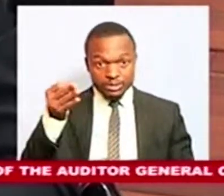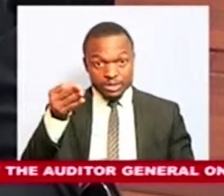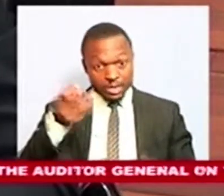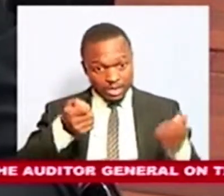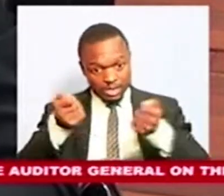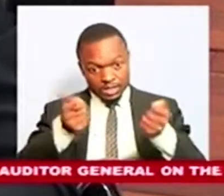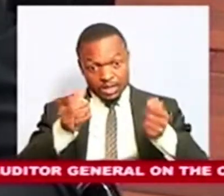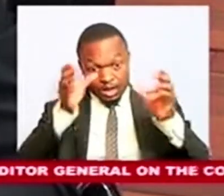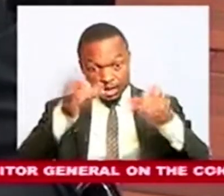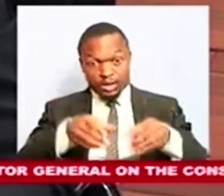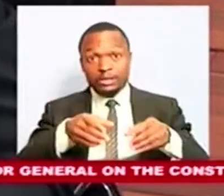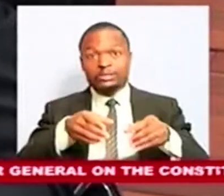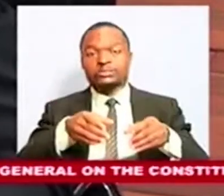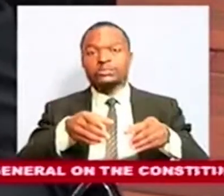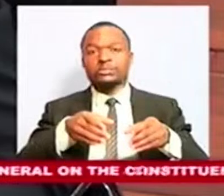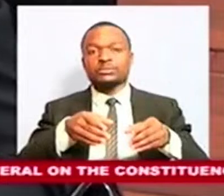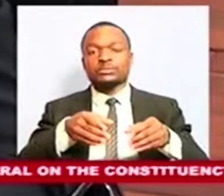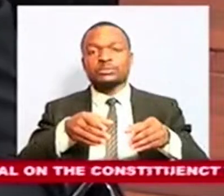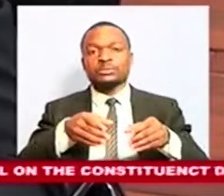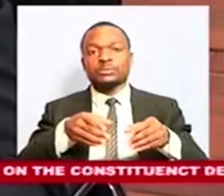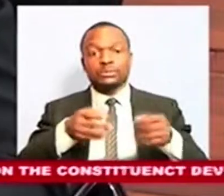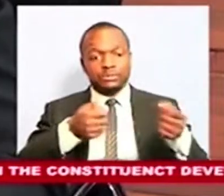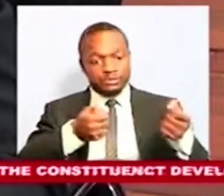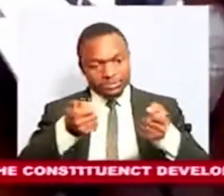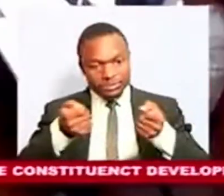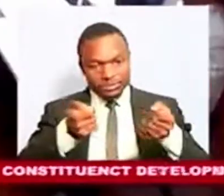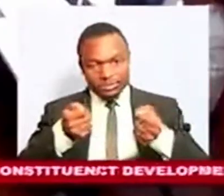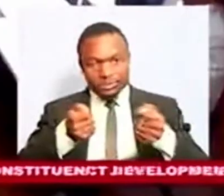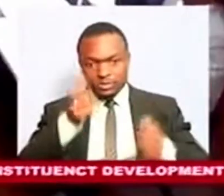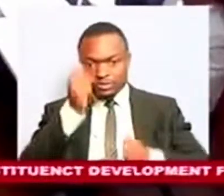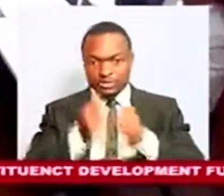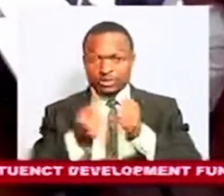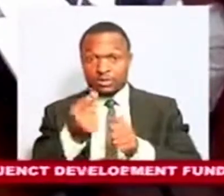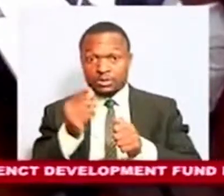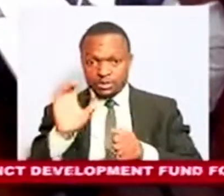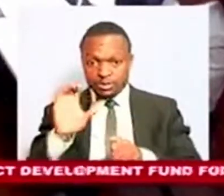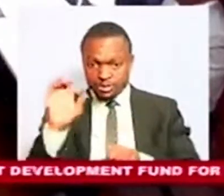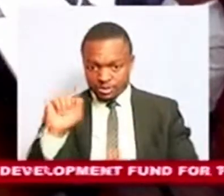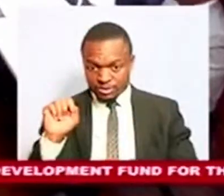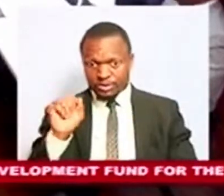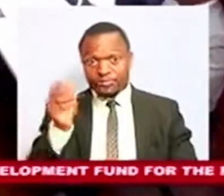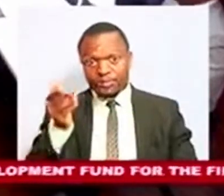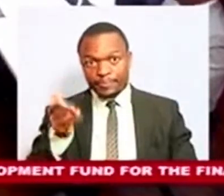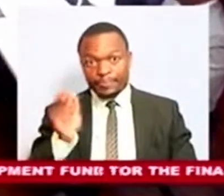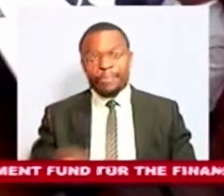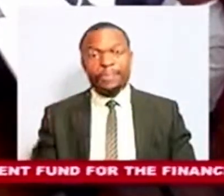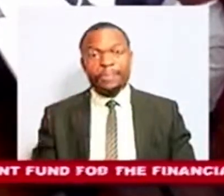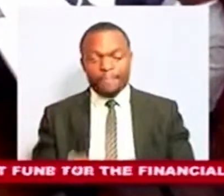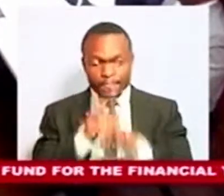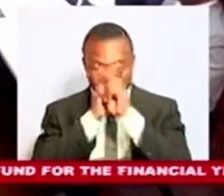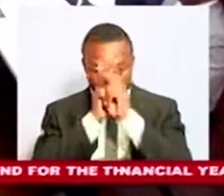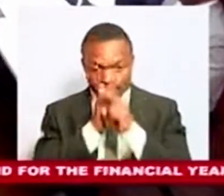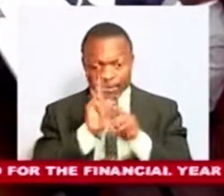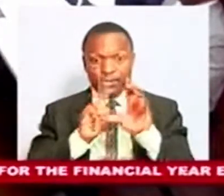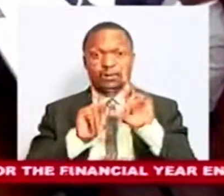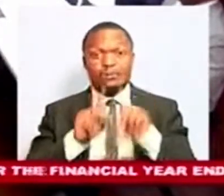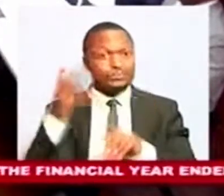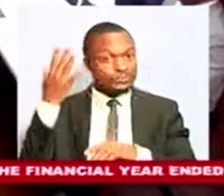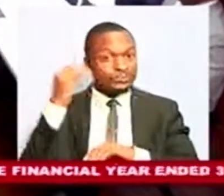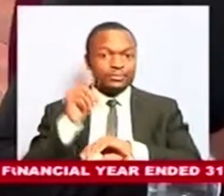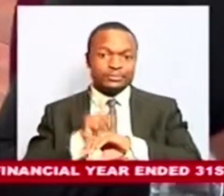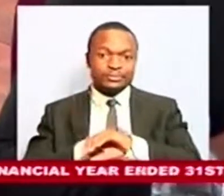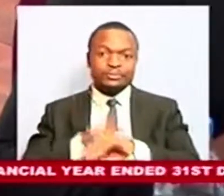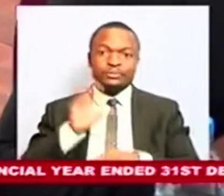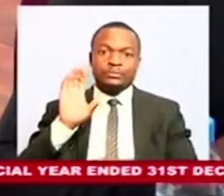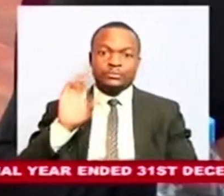the council vehicle? CS? Honorable Chair, at that time the